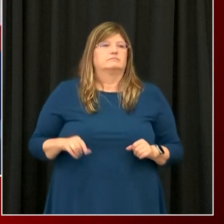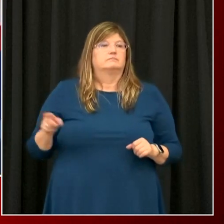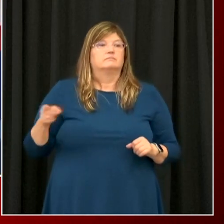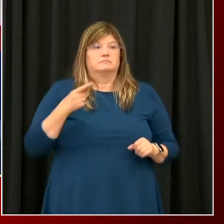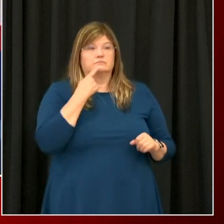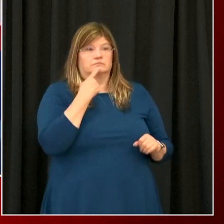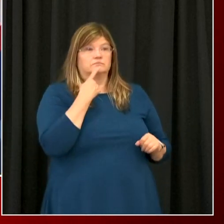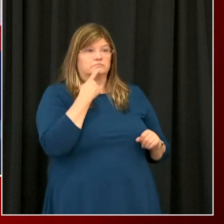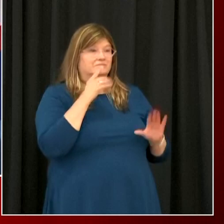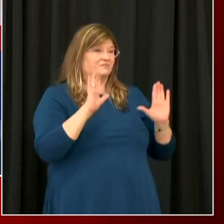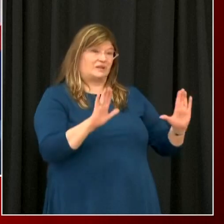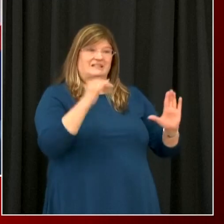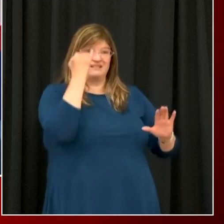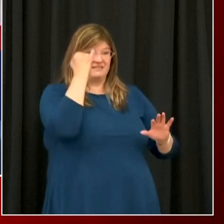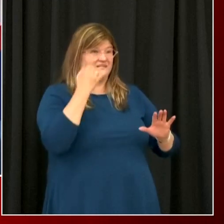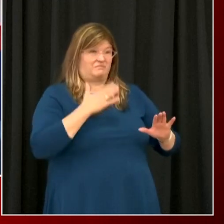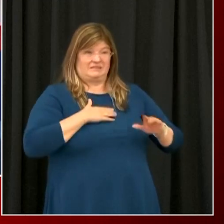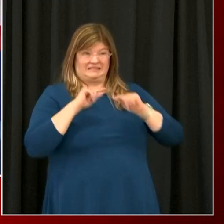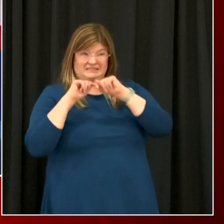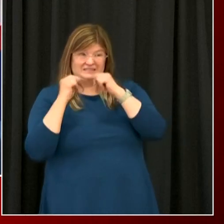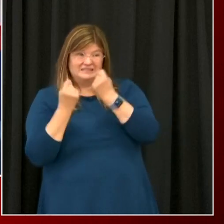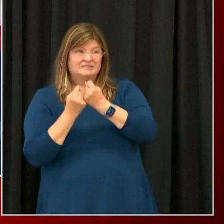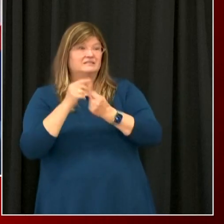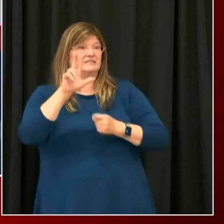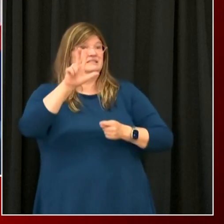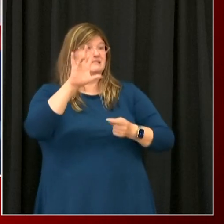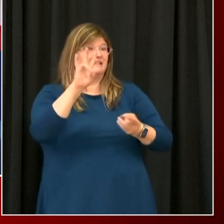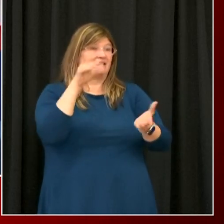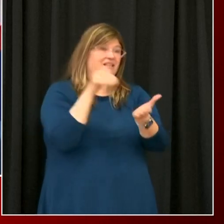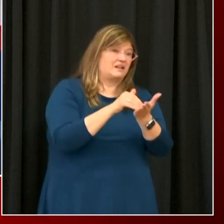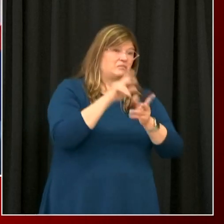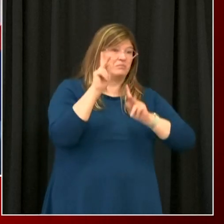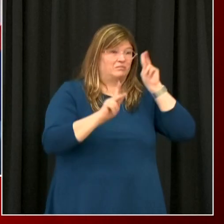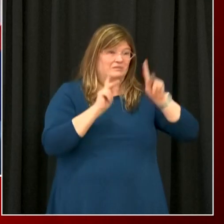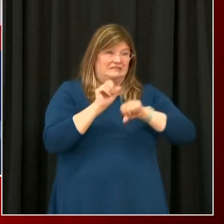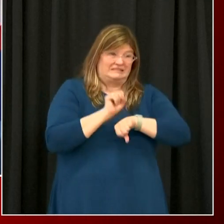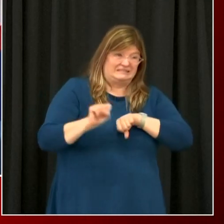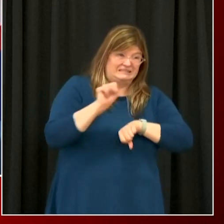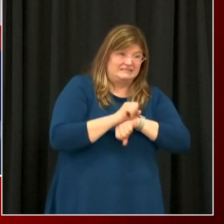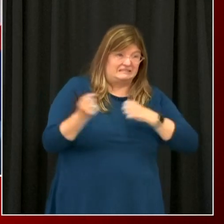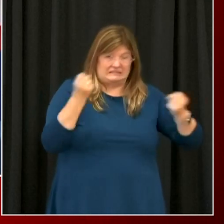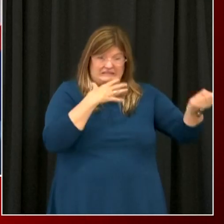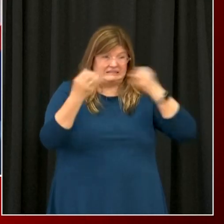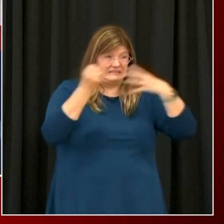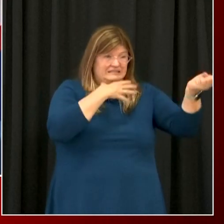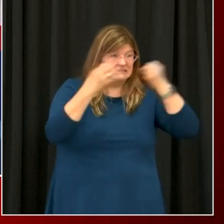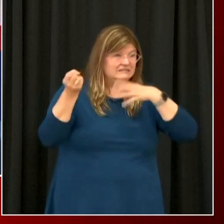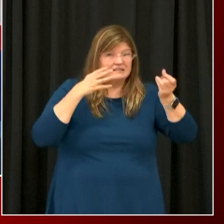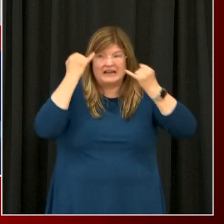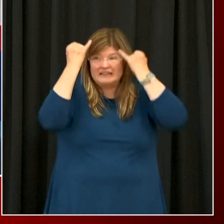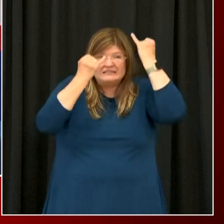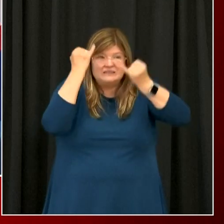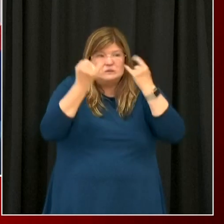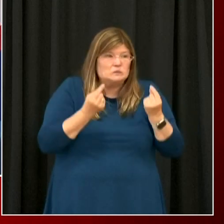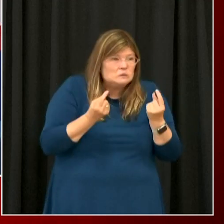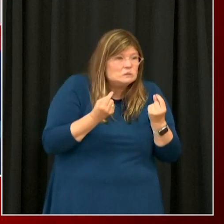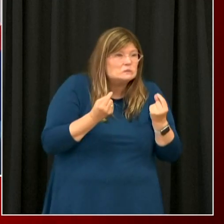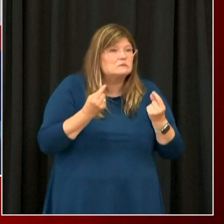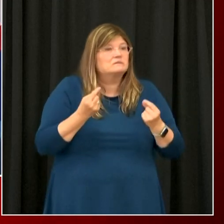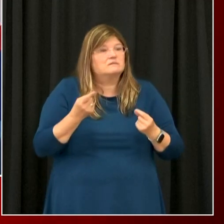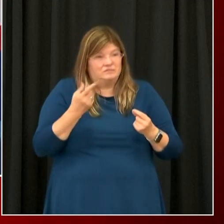team and the 37,000 people that work for us are generating ideas every single day. And I'm